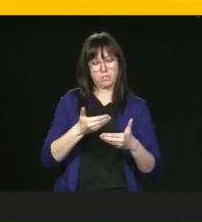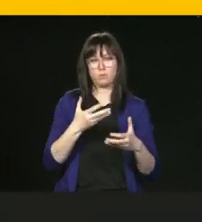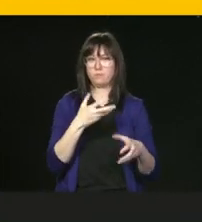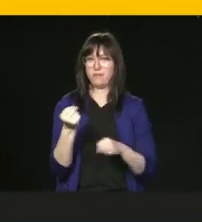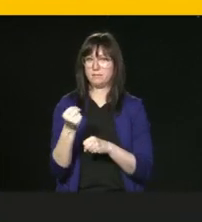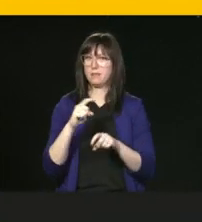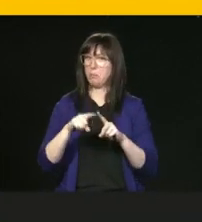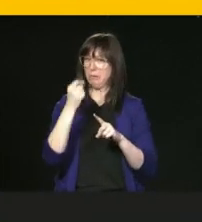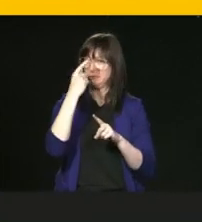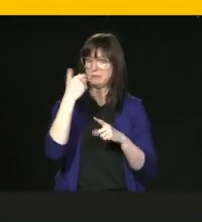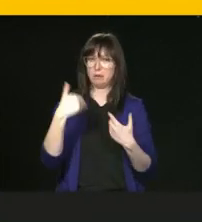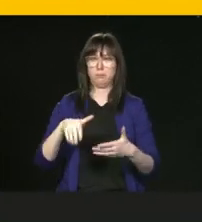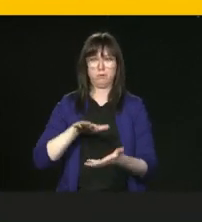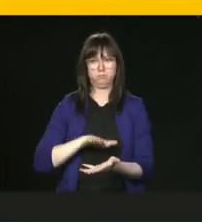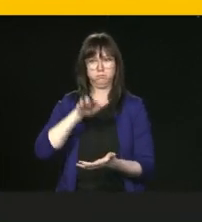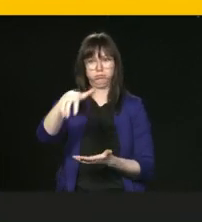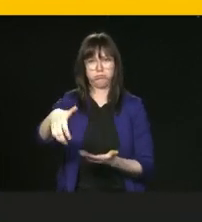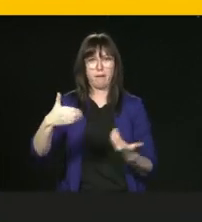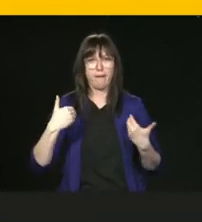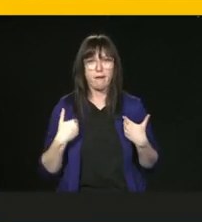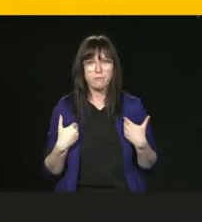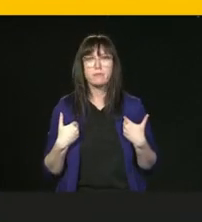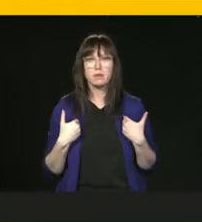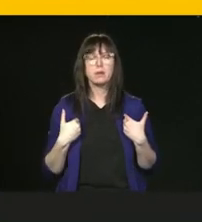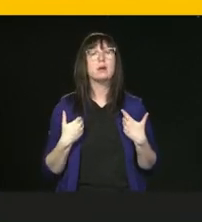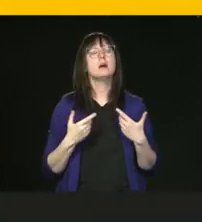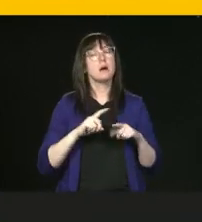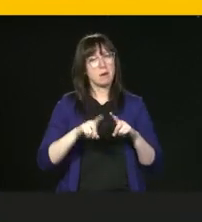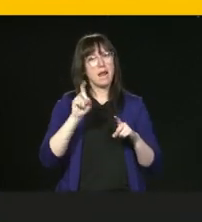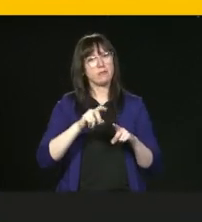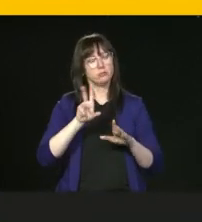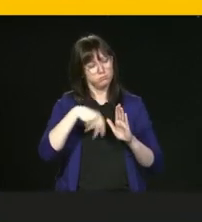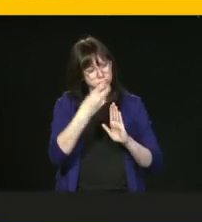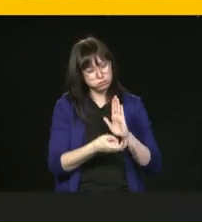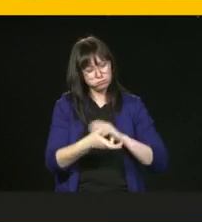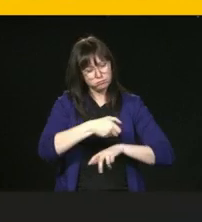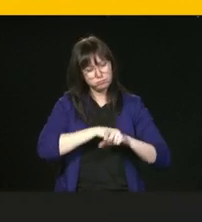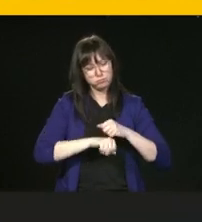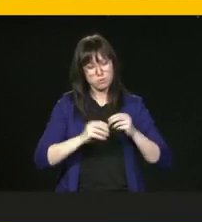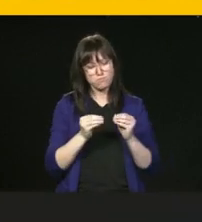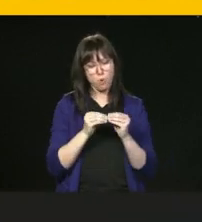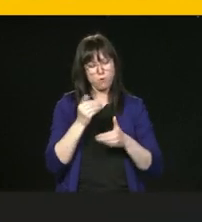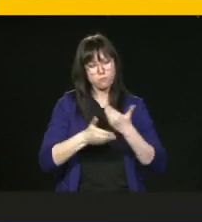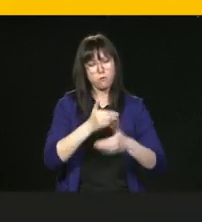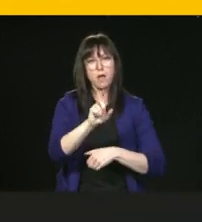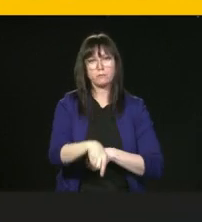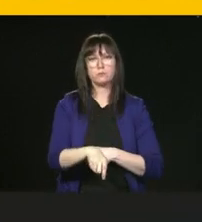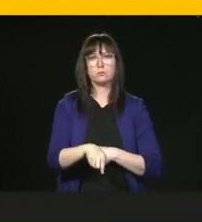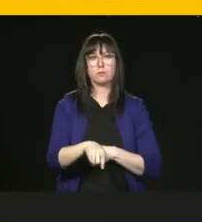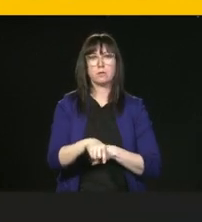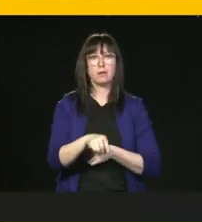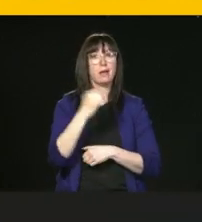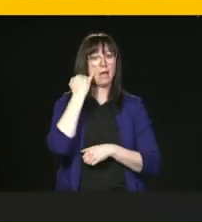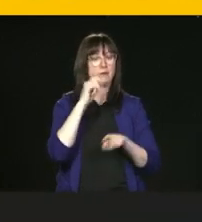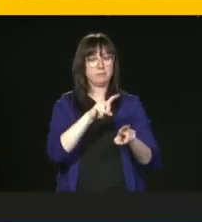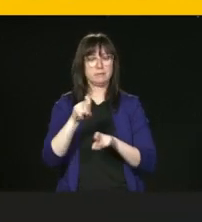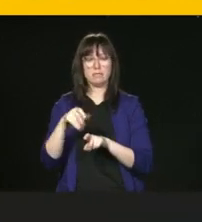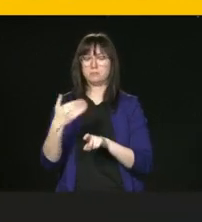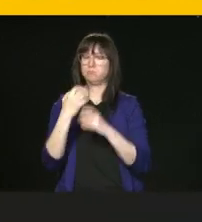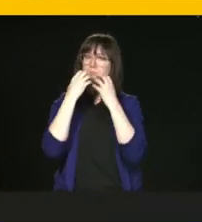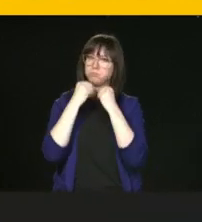healthcare system at this time, but we must do more, because we know that testing is part of how